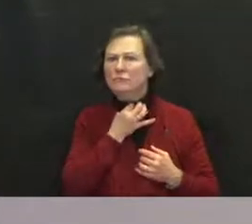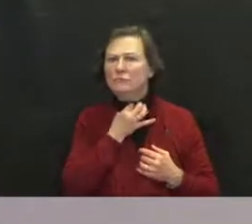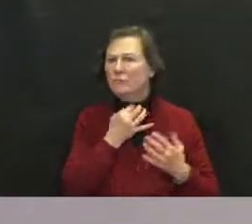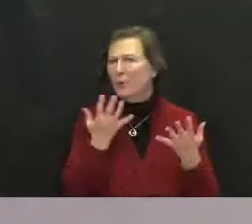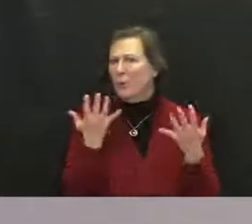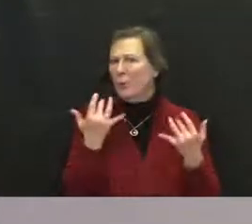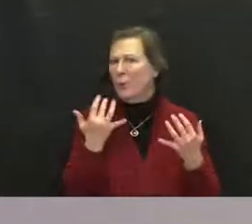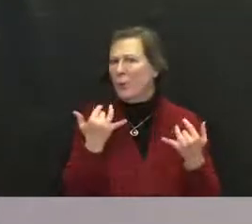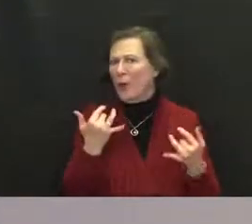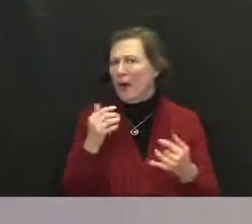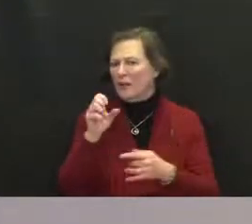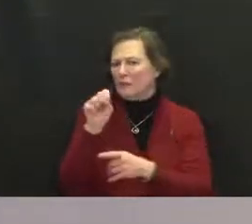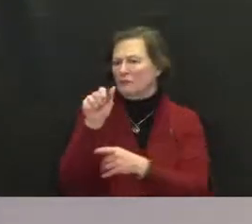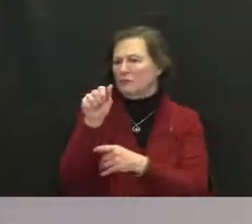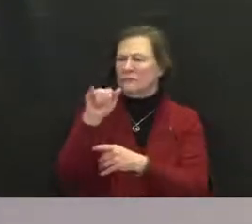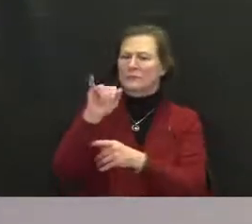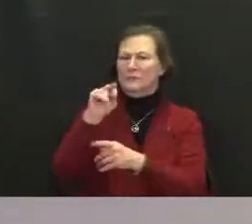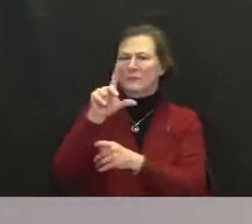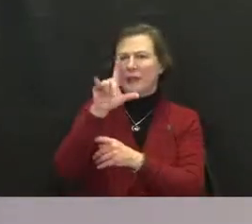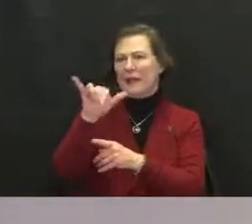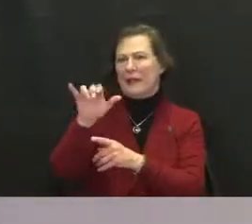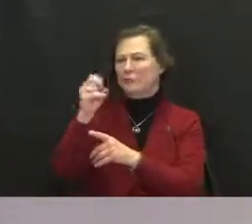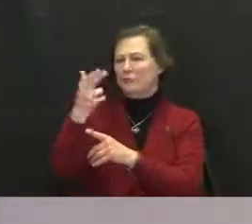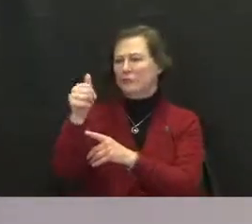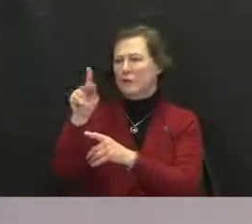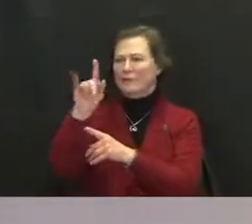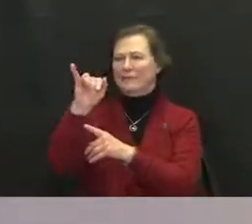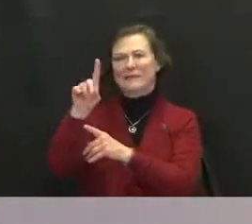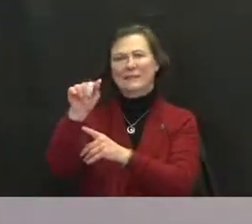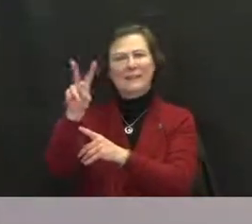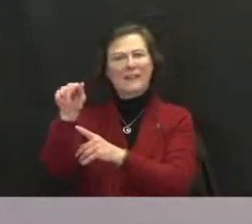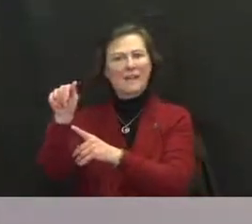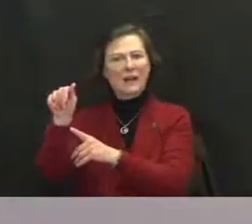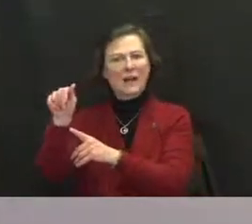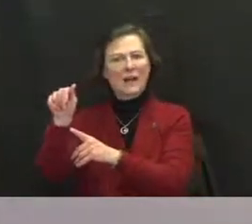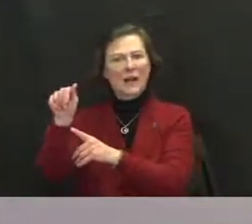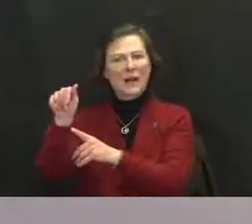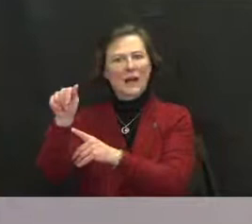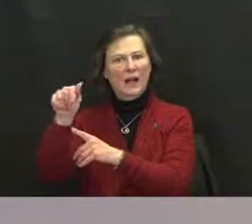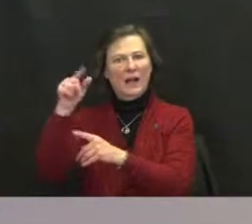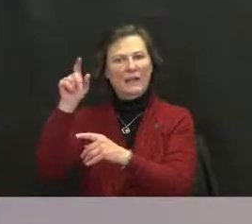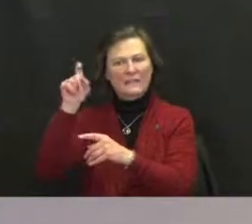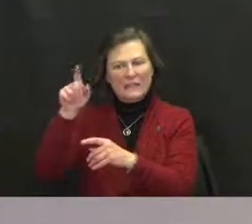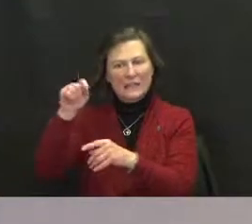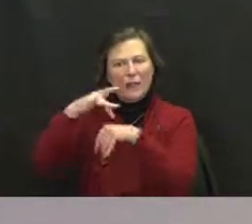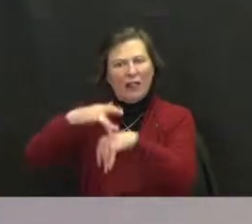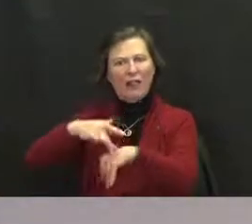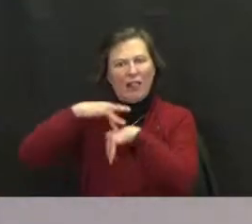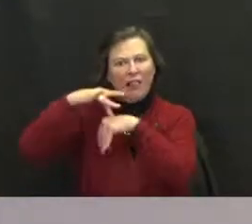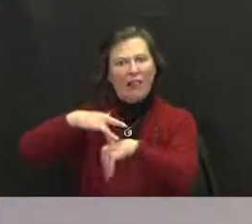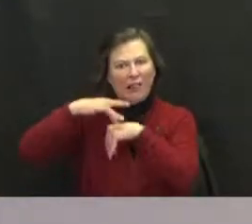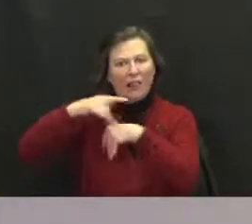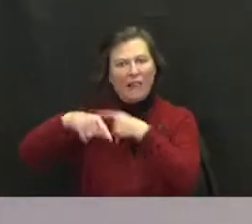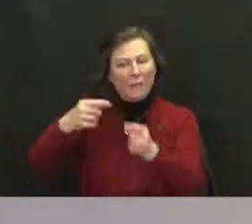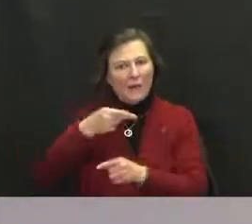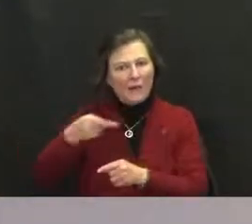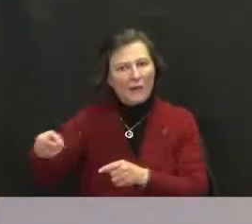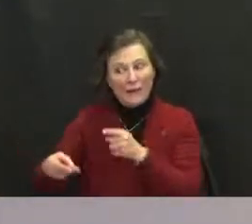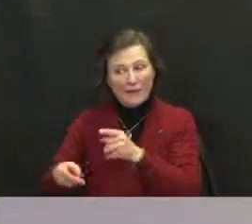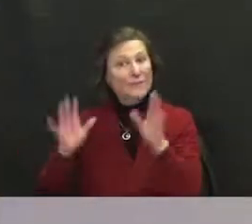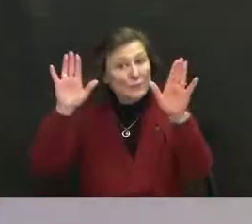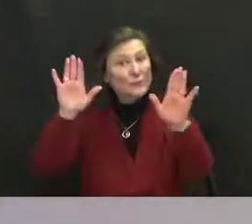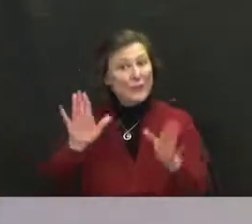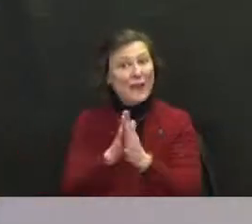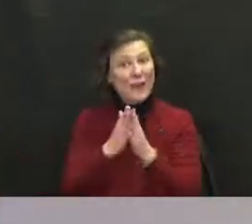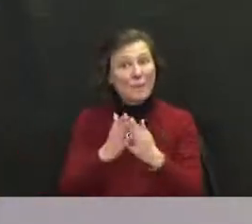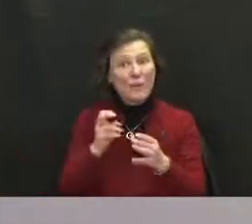saintly Shantideva feel this need to dwell on hell? It's a great book, but then you